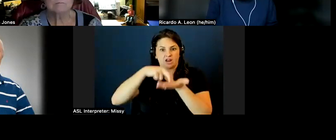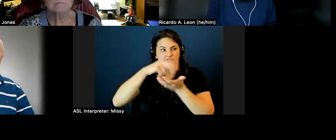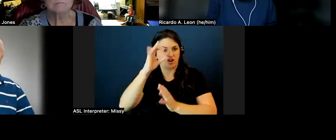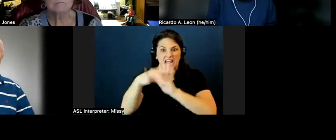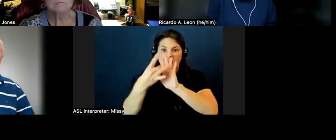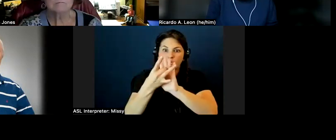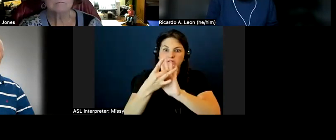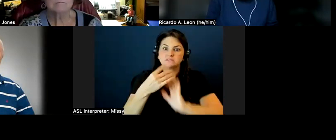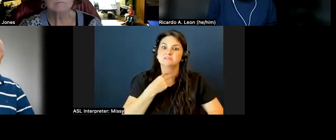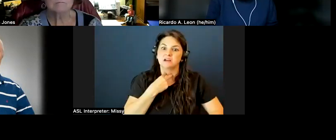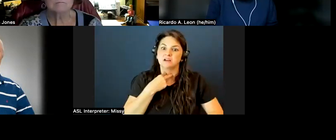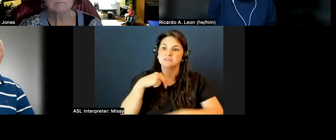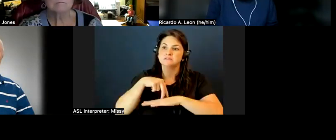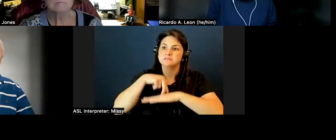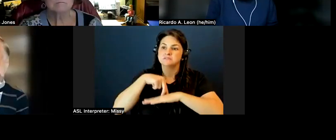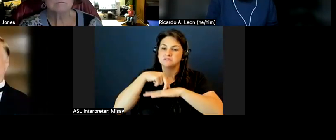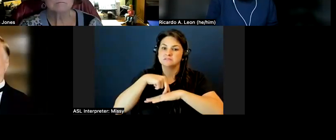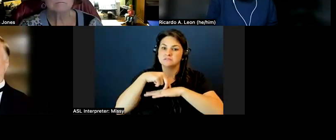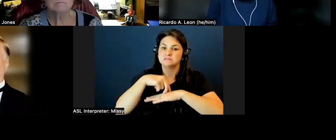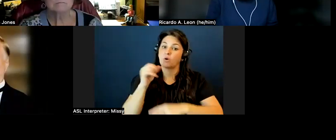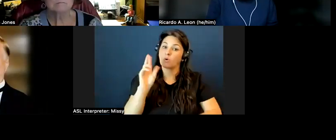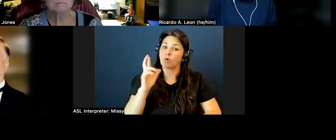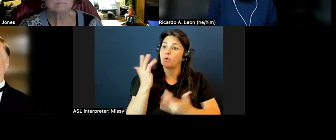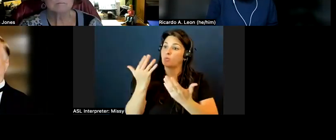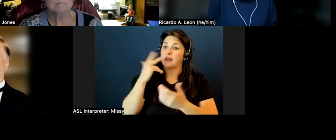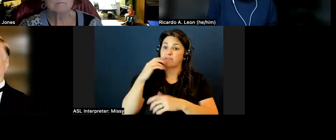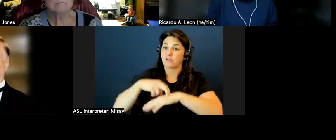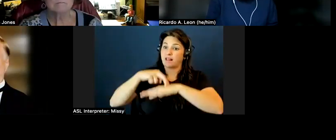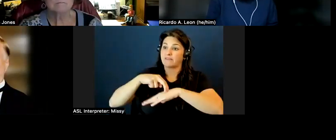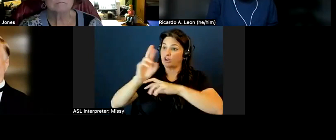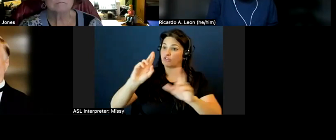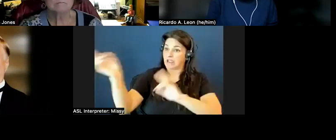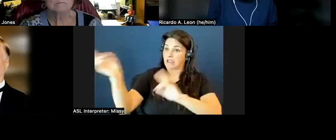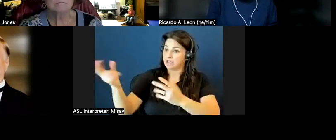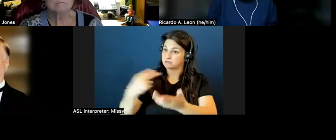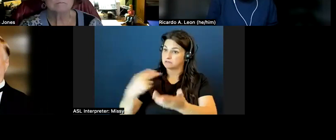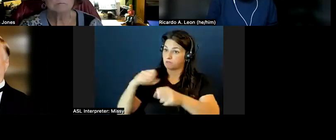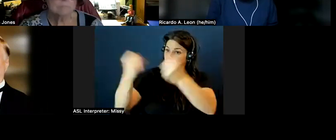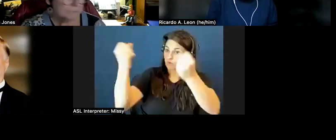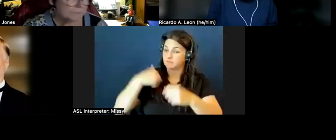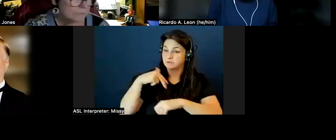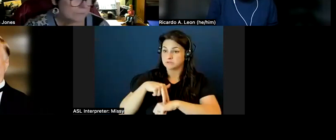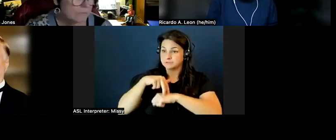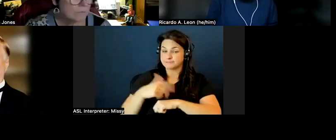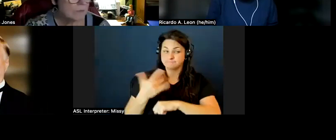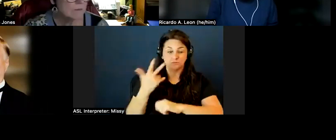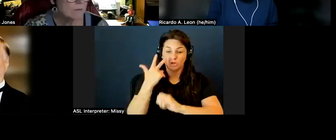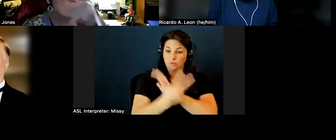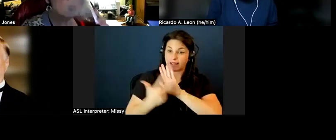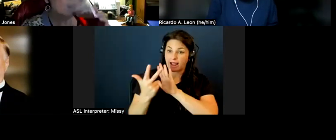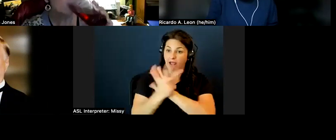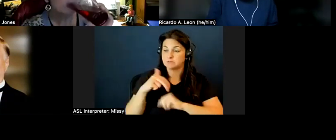been stuck waiting on an elevator for 3 hours on multiple occasions, there needs to